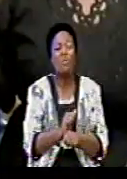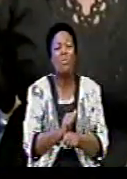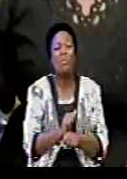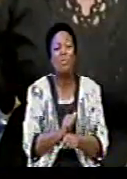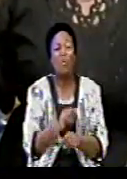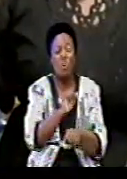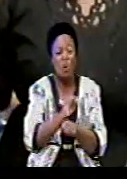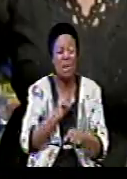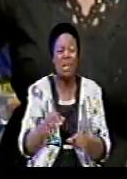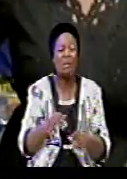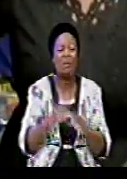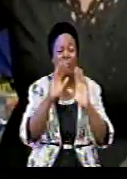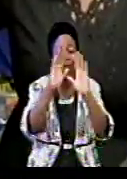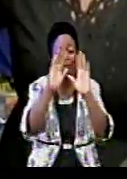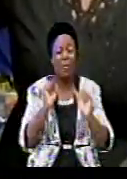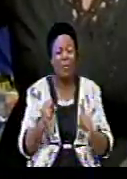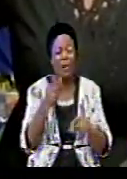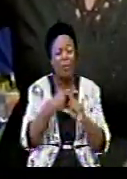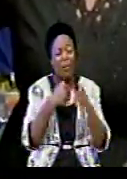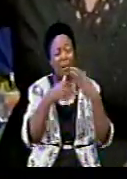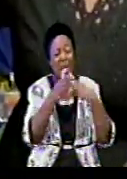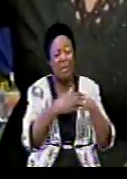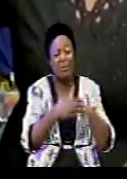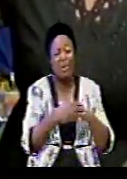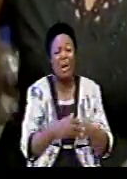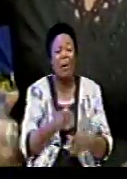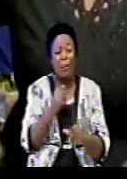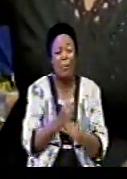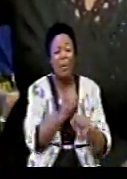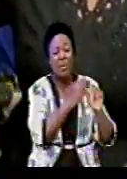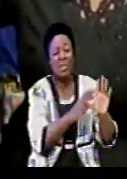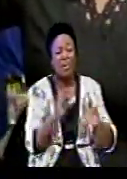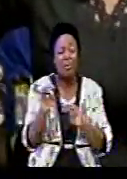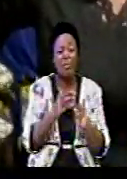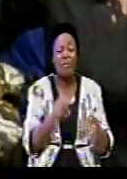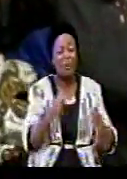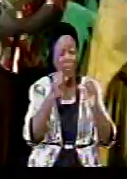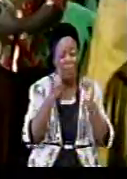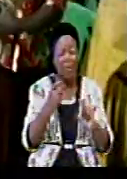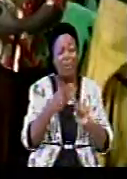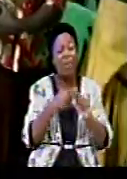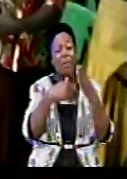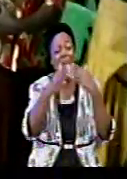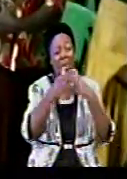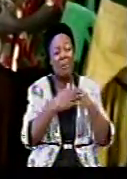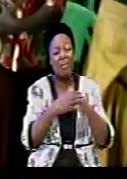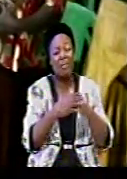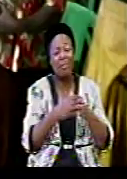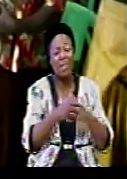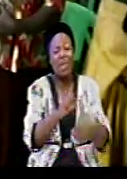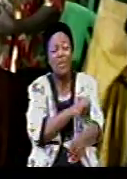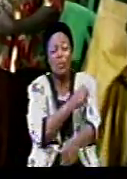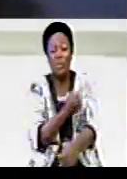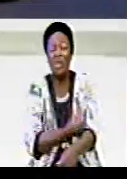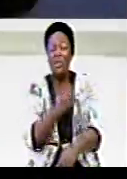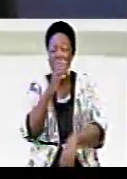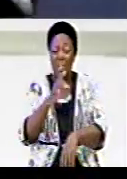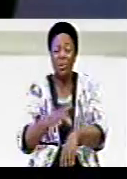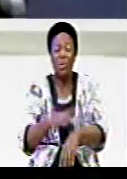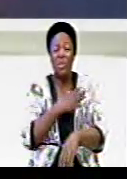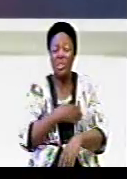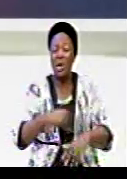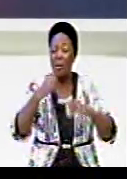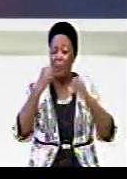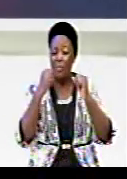Lord, it is done. We believe it is done. We know it